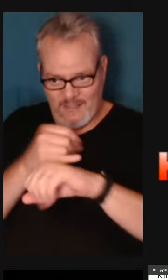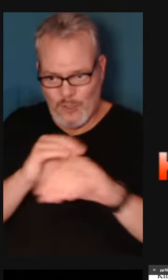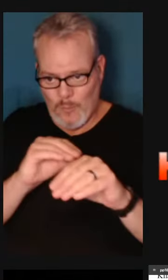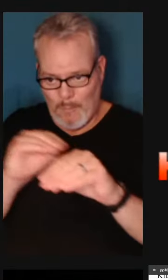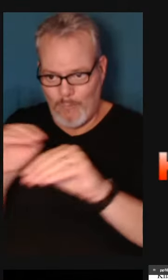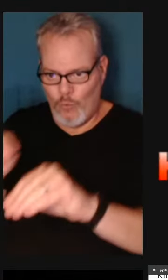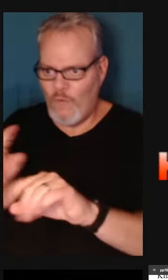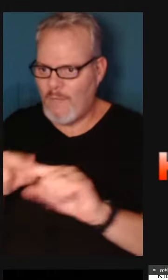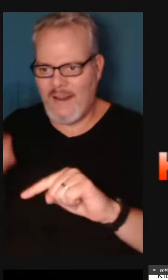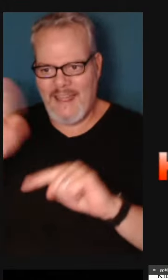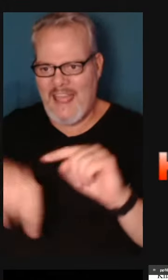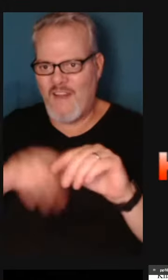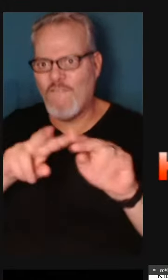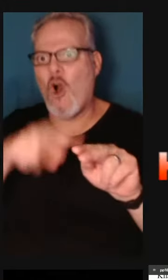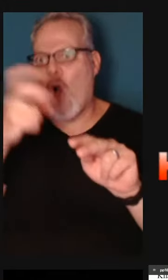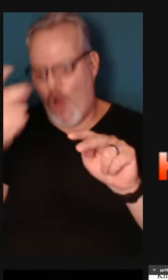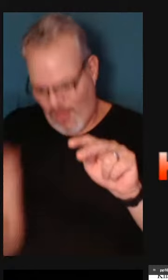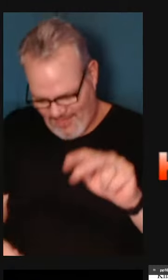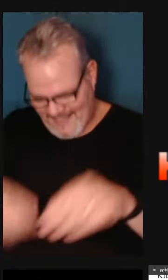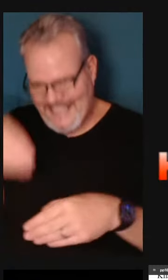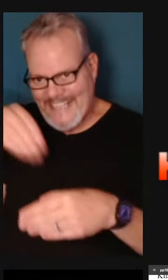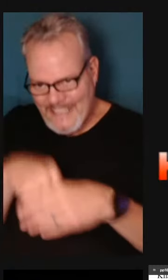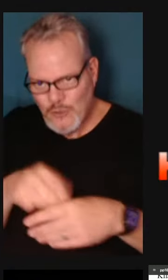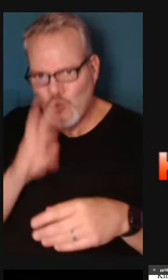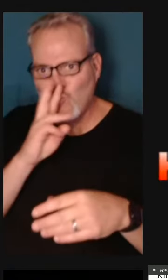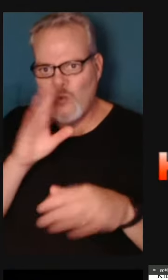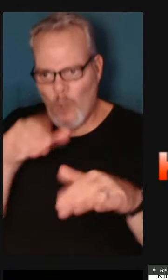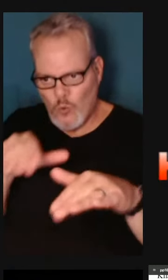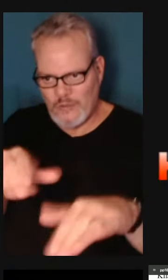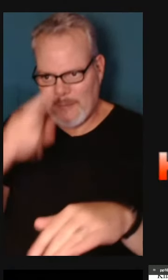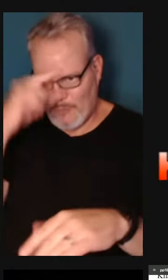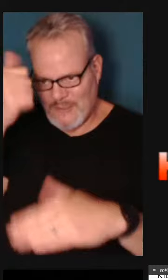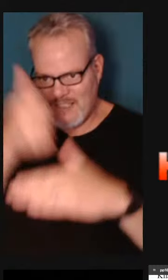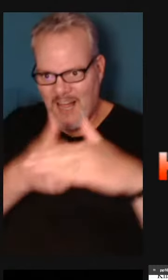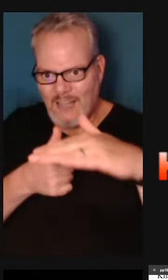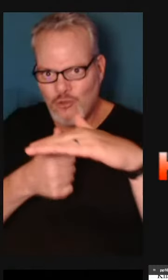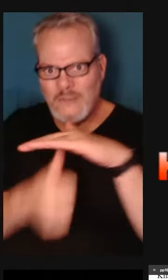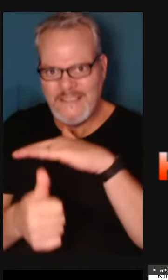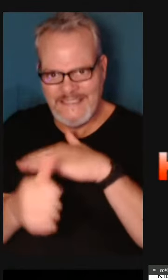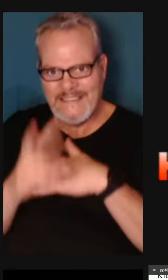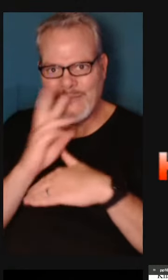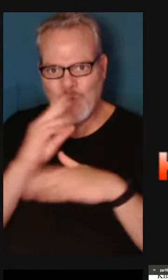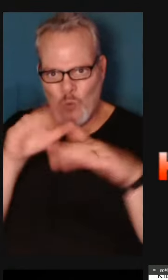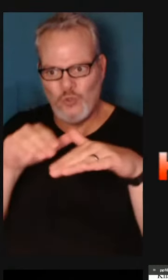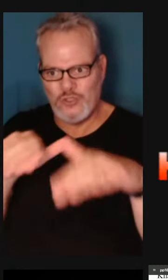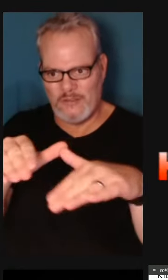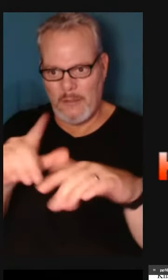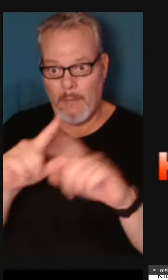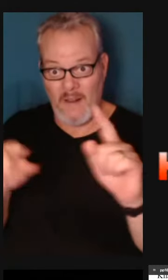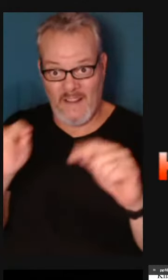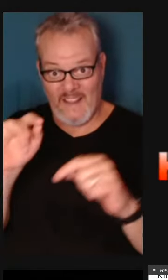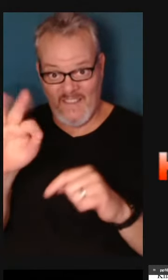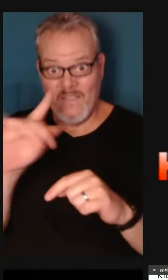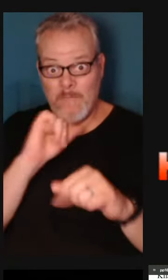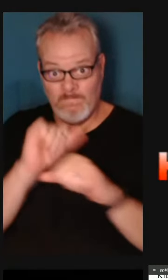into the ocean since it's under the ocean as well right there. But it certainly would move the ocean if it were to slump off,